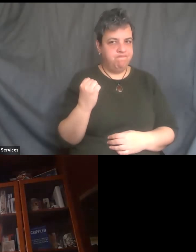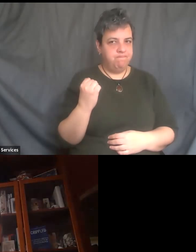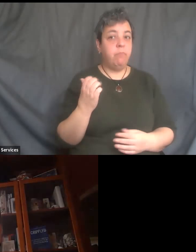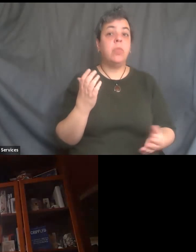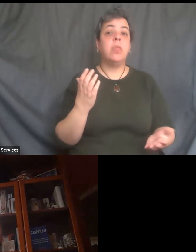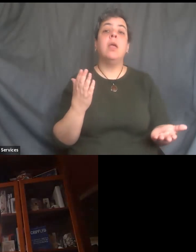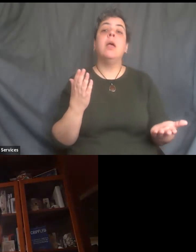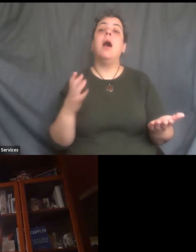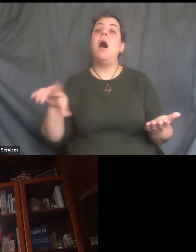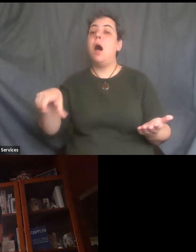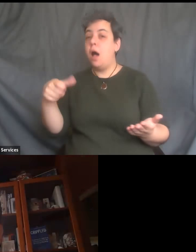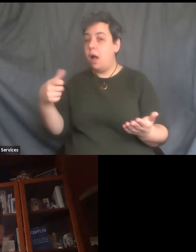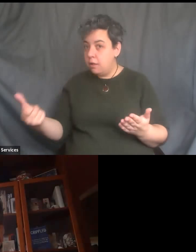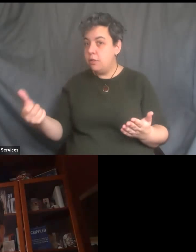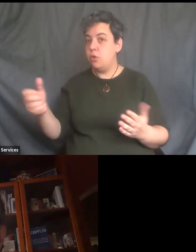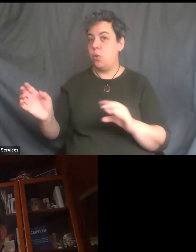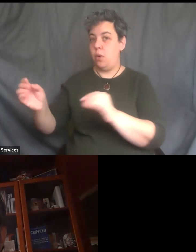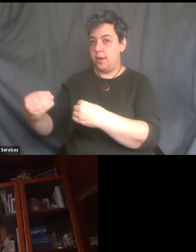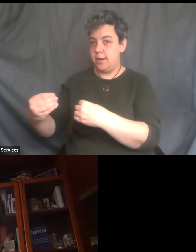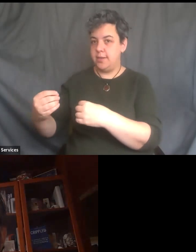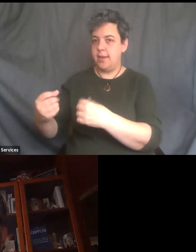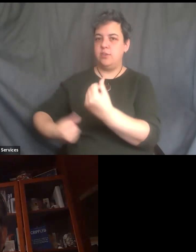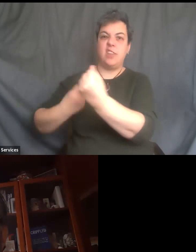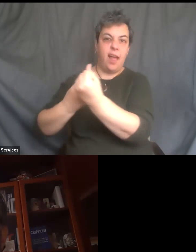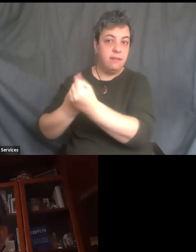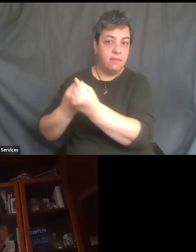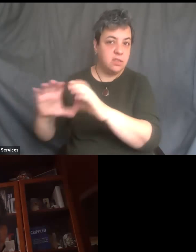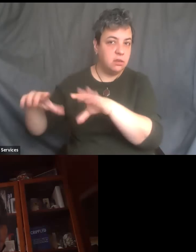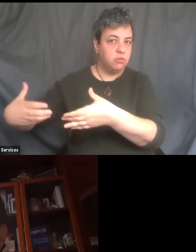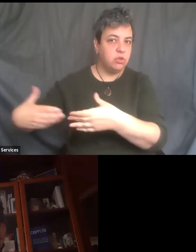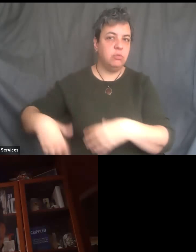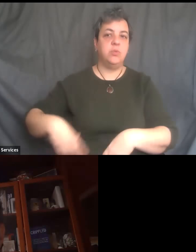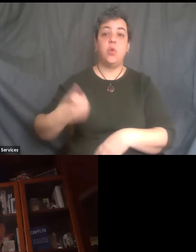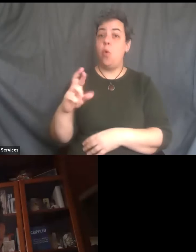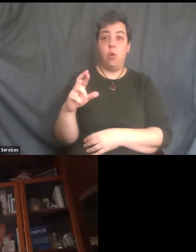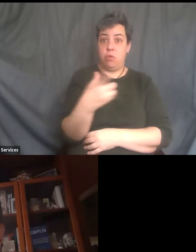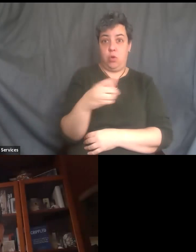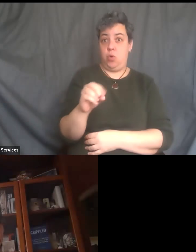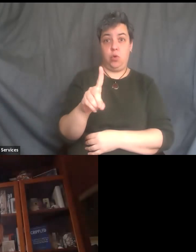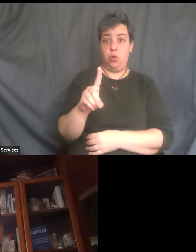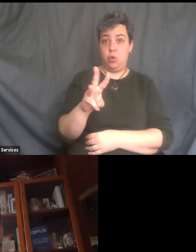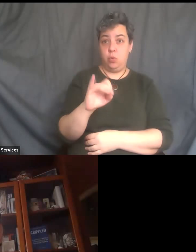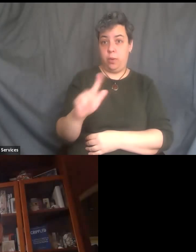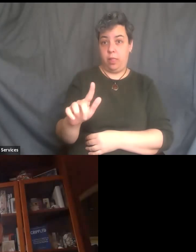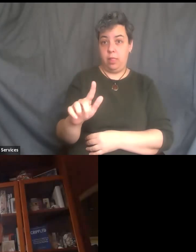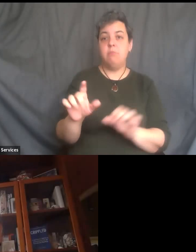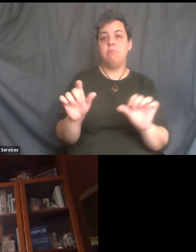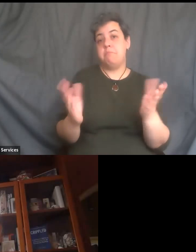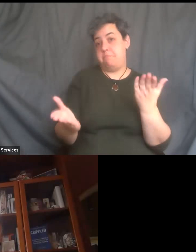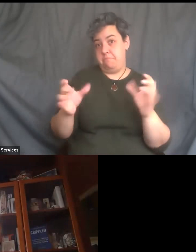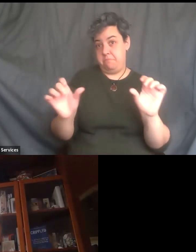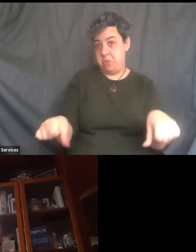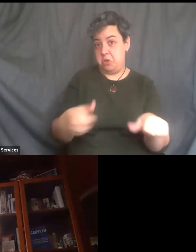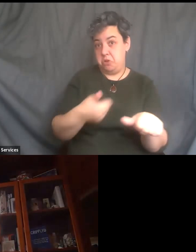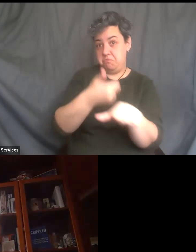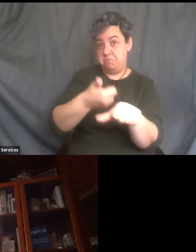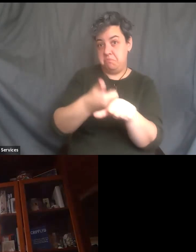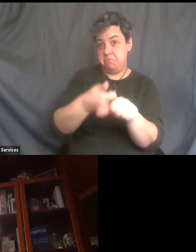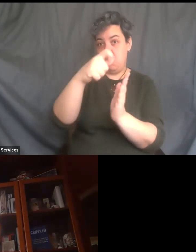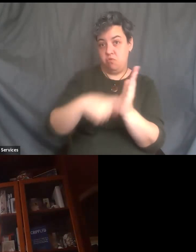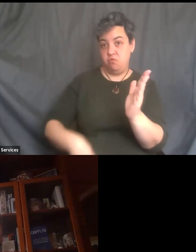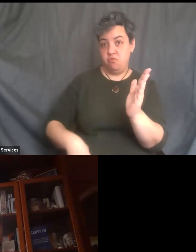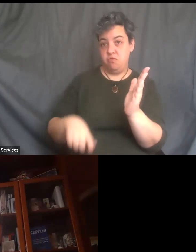advocate that way. What we can do is provide you with the website who represents you, and we could send that information out, and we can